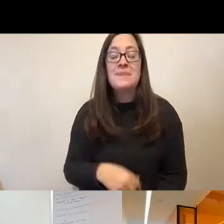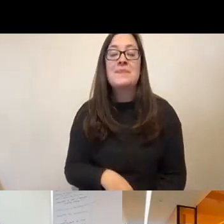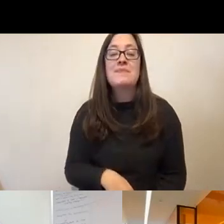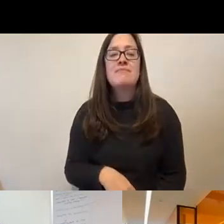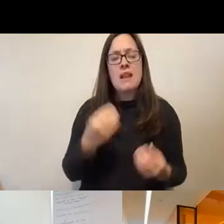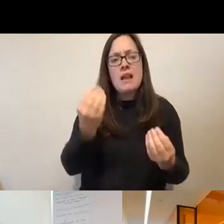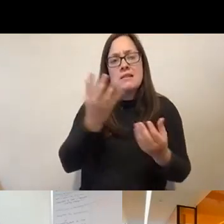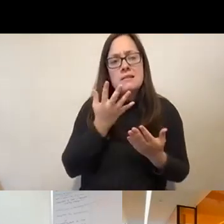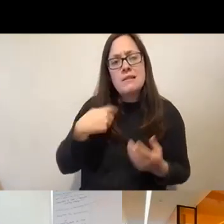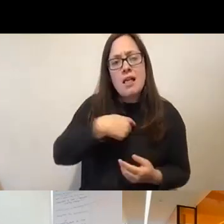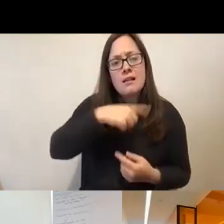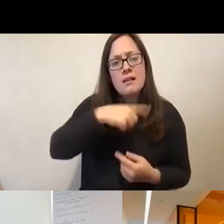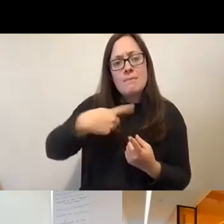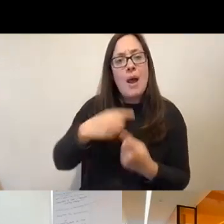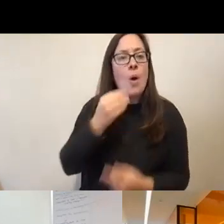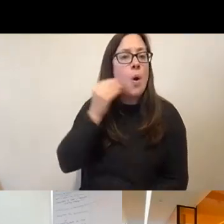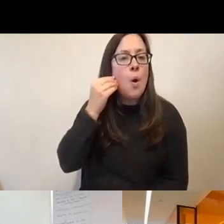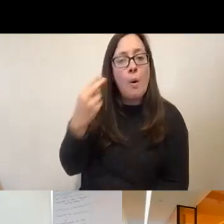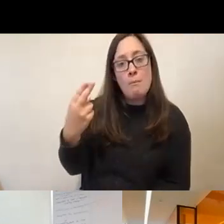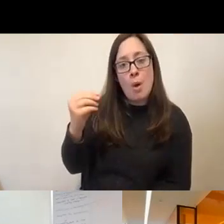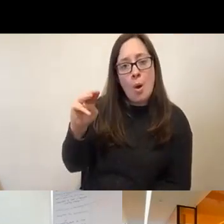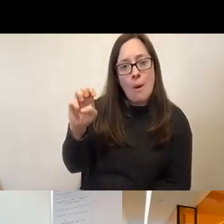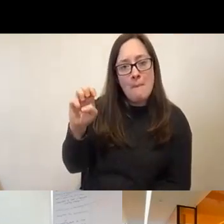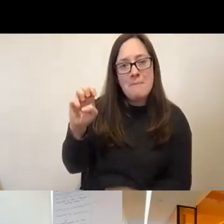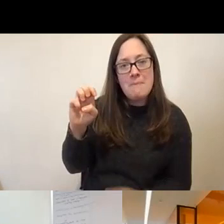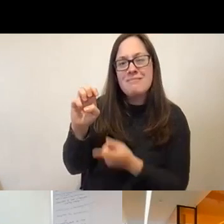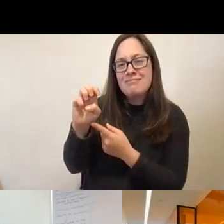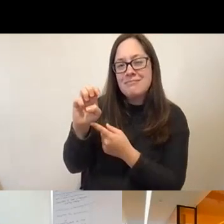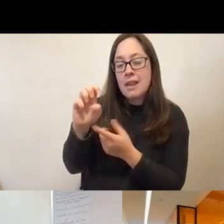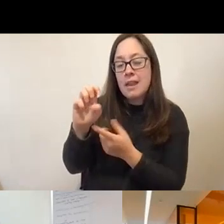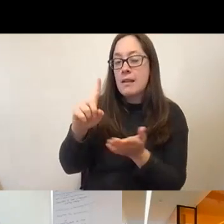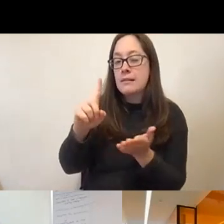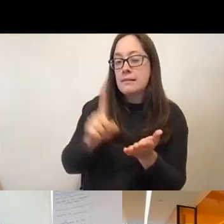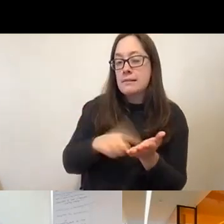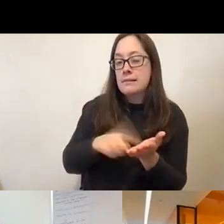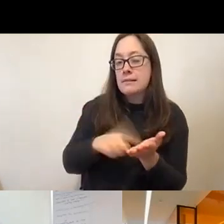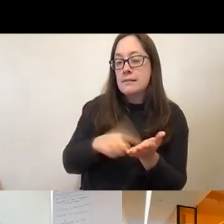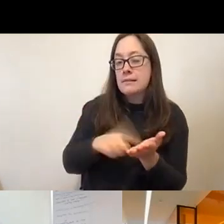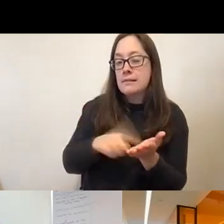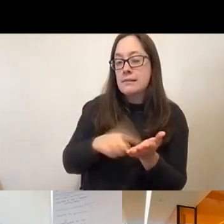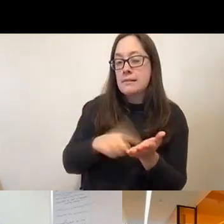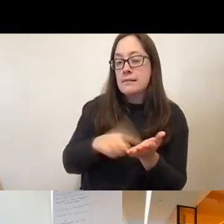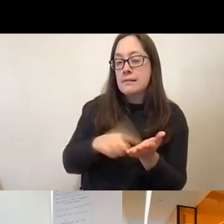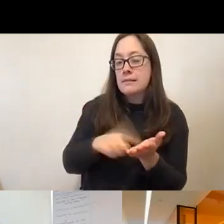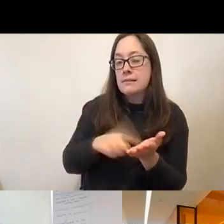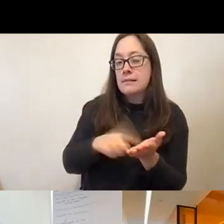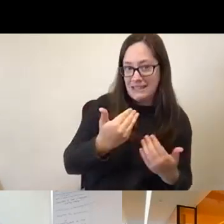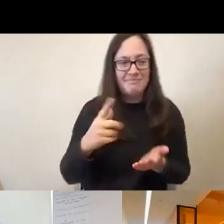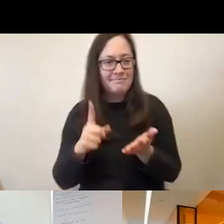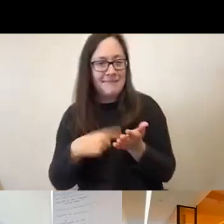home? Now, I recognize home can be an easy subject for some people to discuss, and home can be a